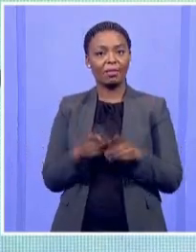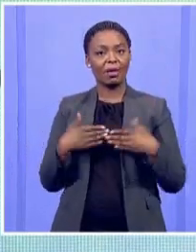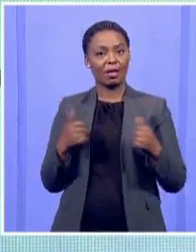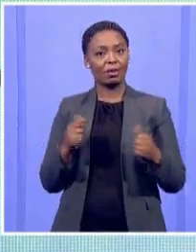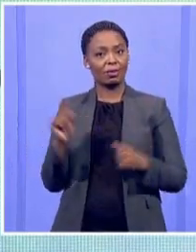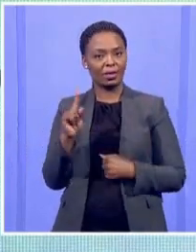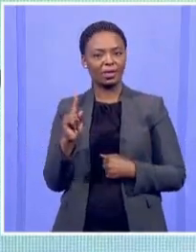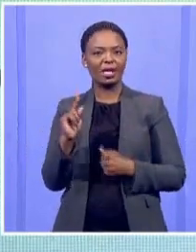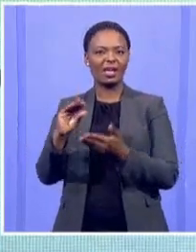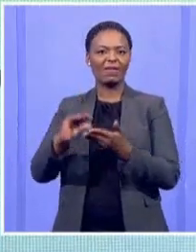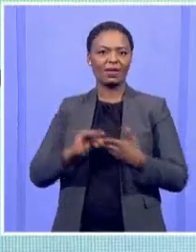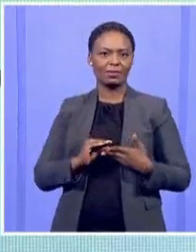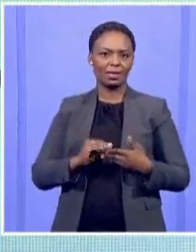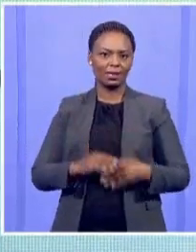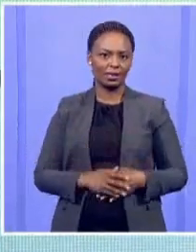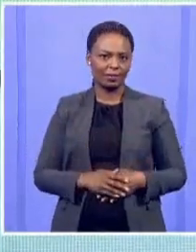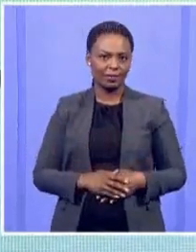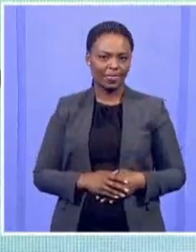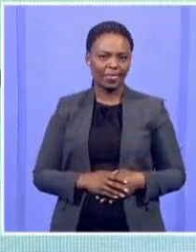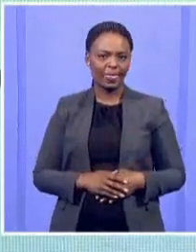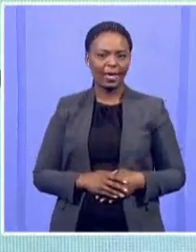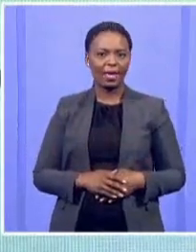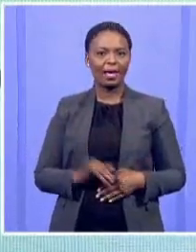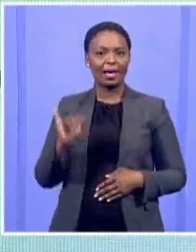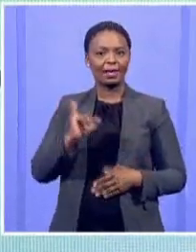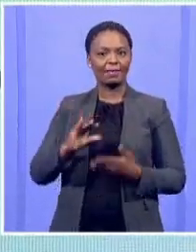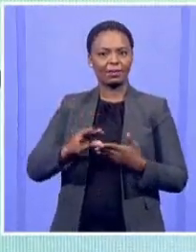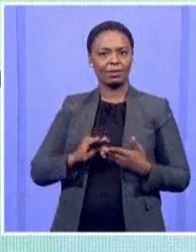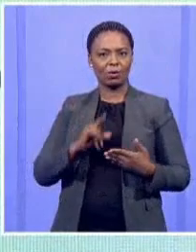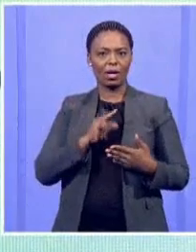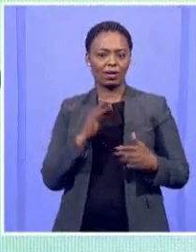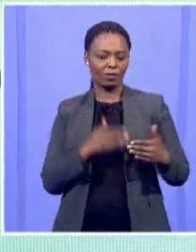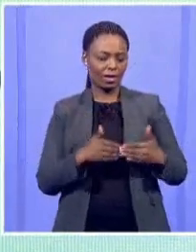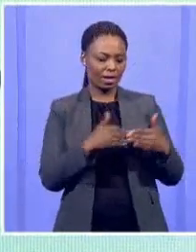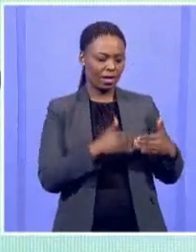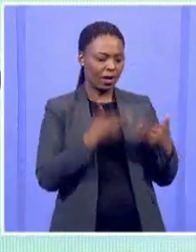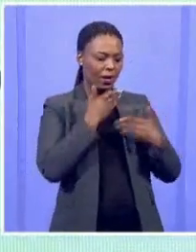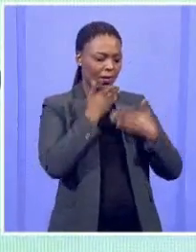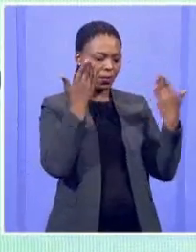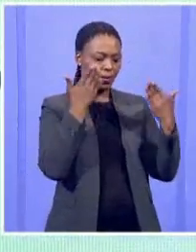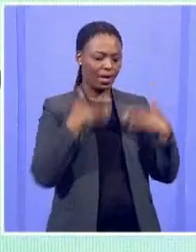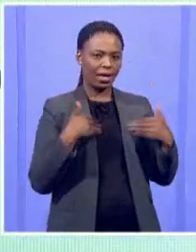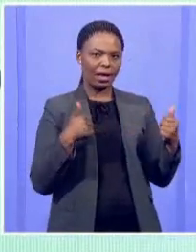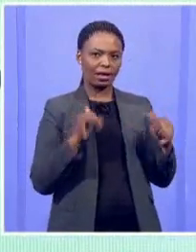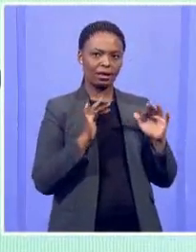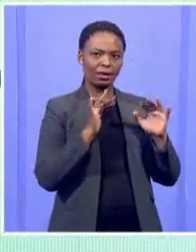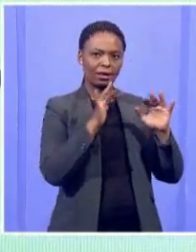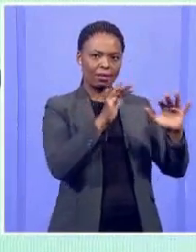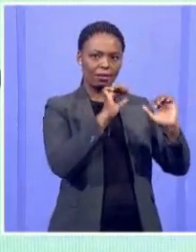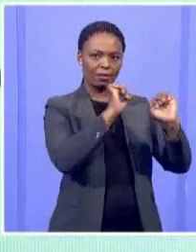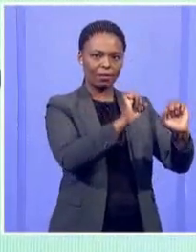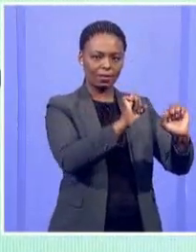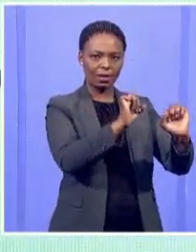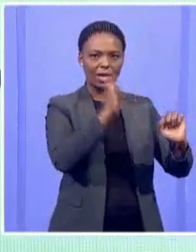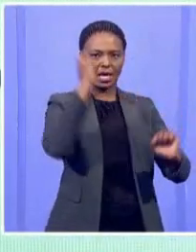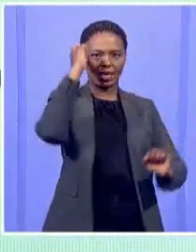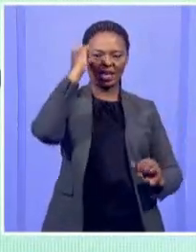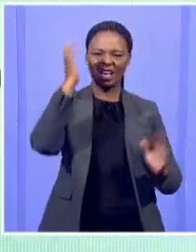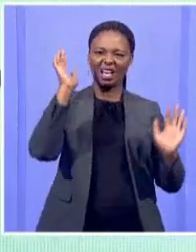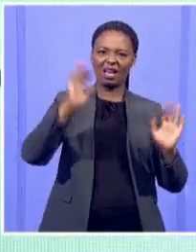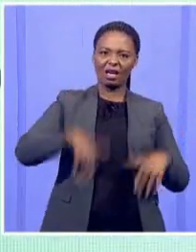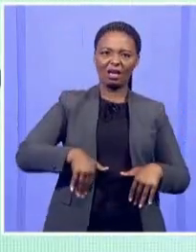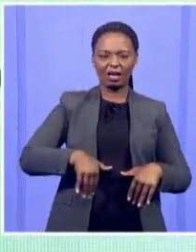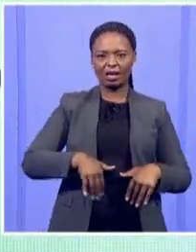you don't look after the health of the population and you think because it is just